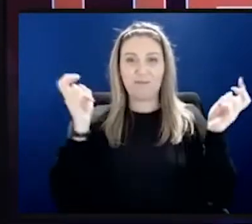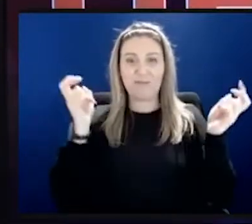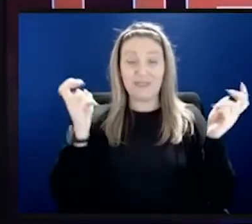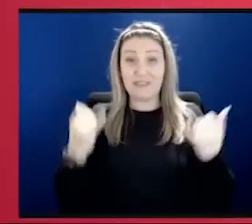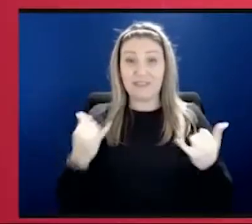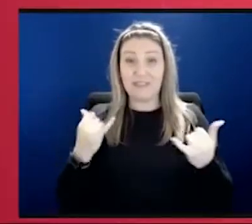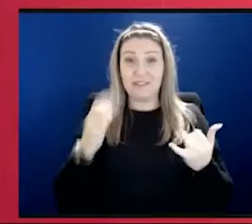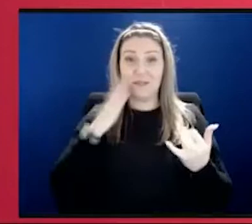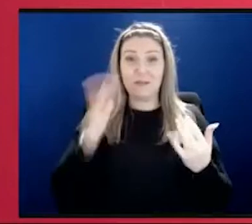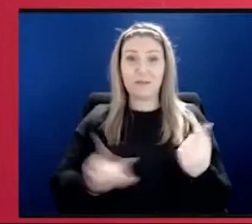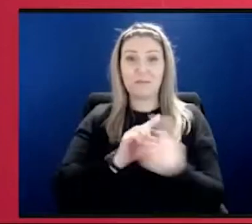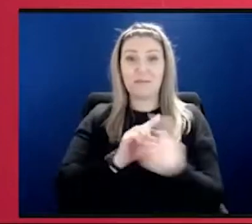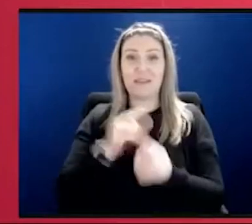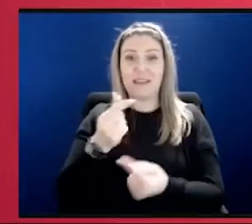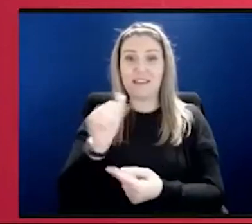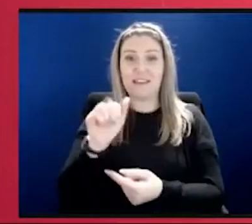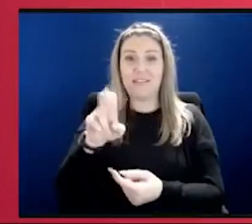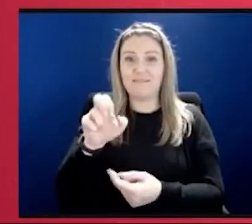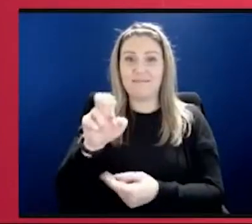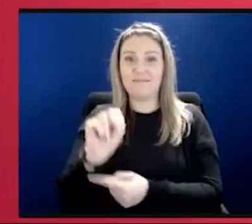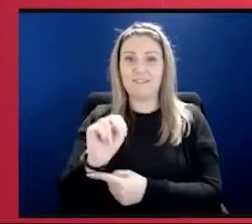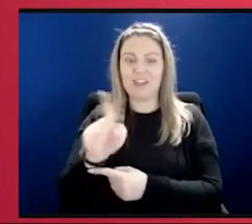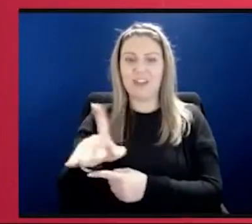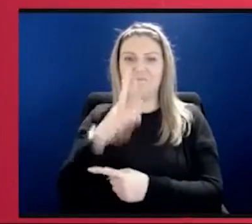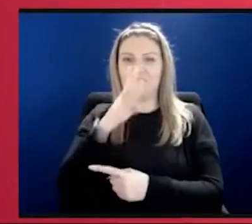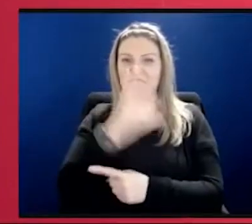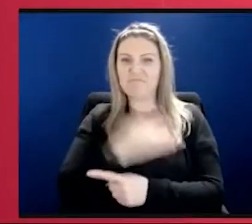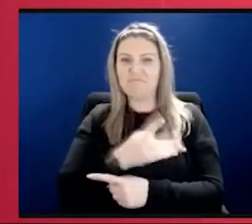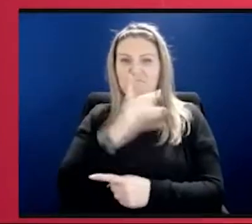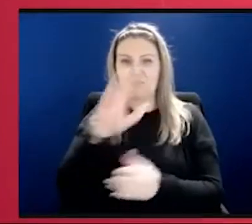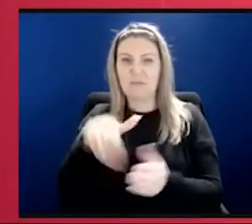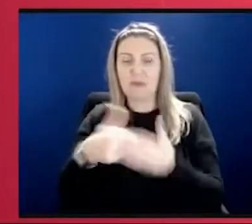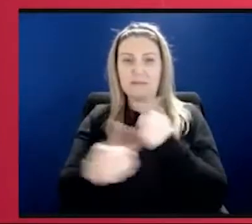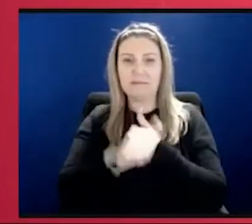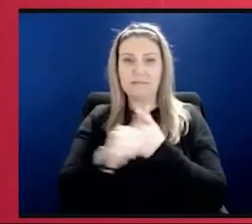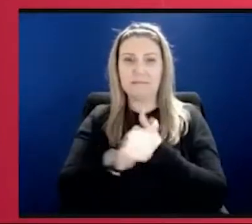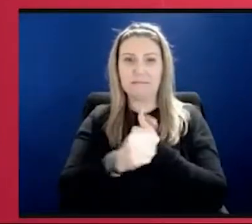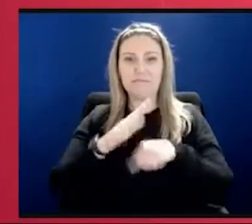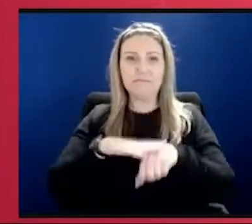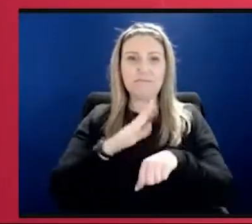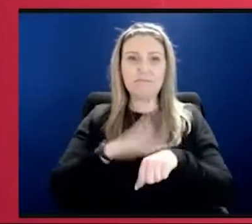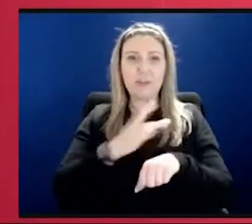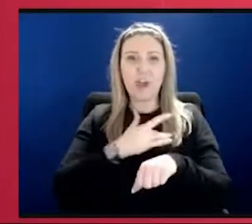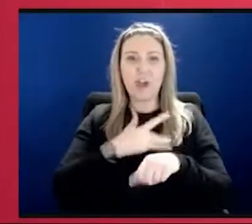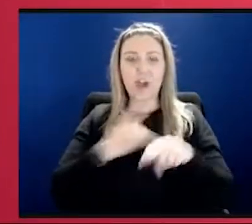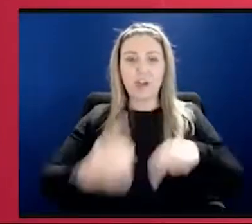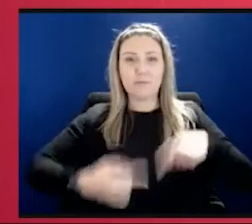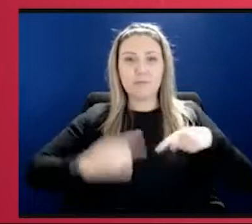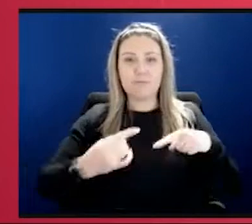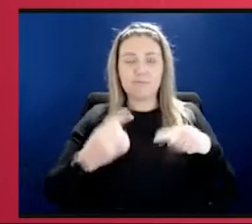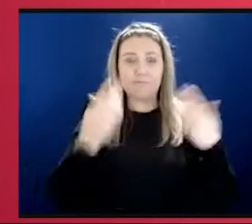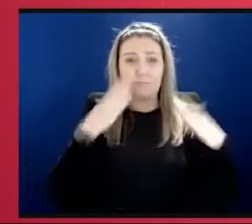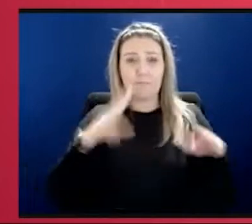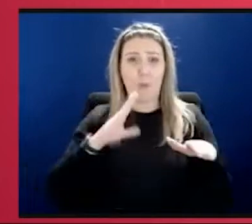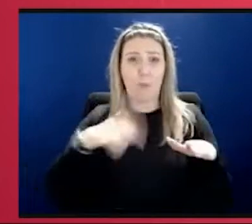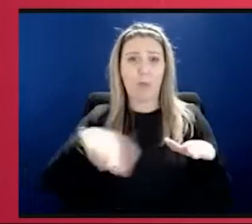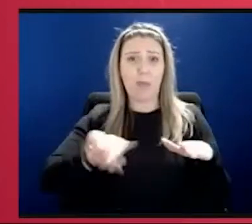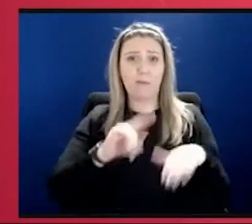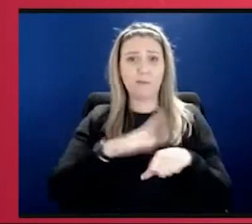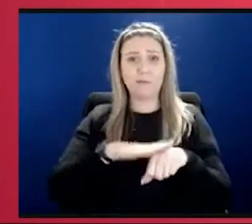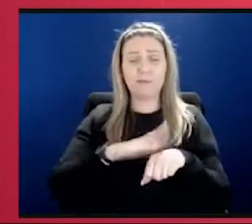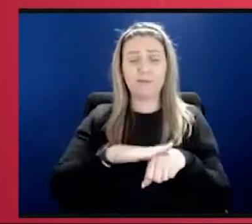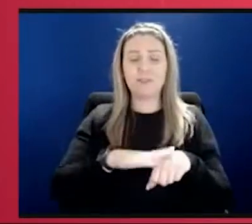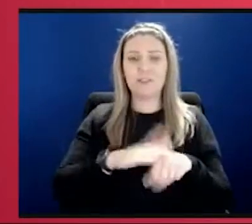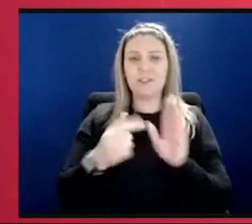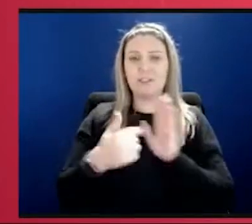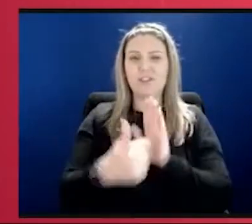Garen. Garen is a guy who ignored the dangerous warning signs of heart trouble. He didn't know those were the signs. We're going to show you the unique way